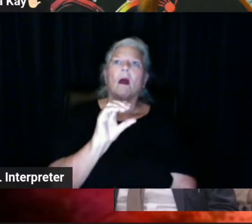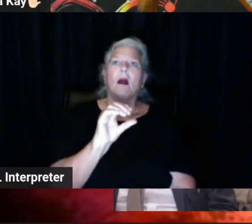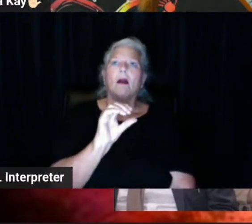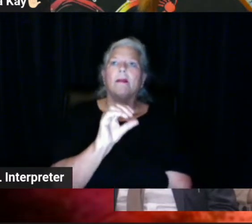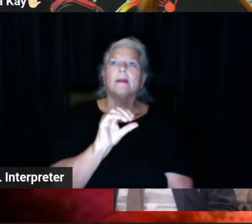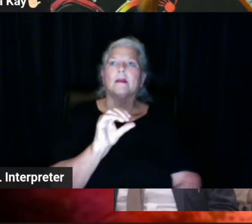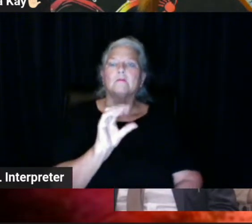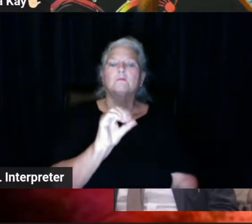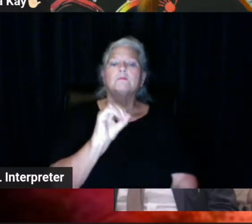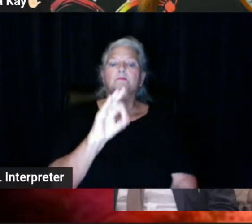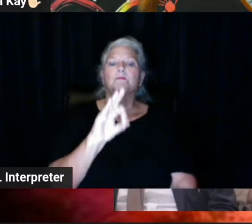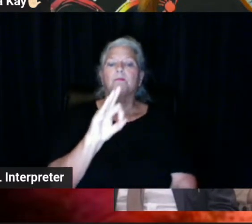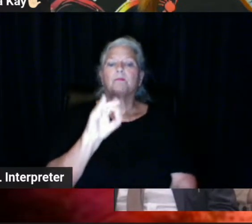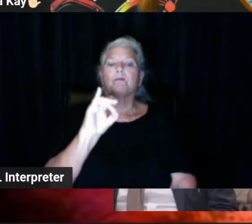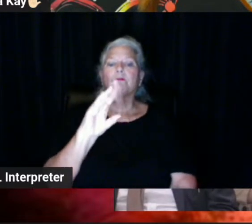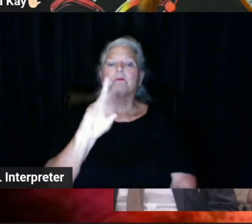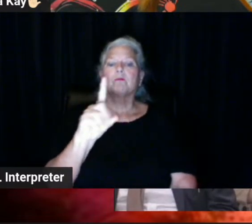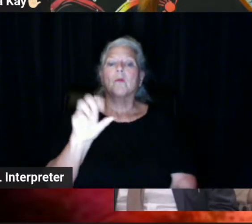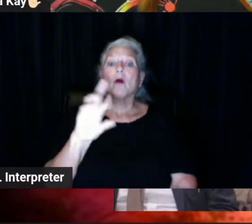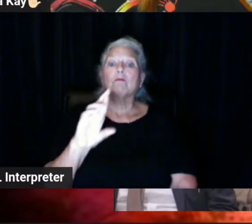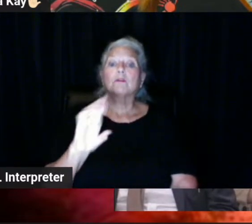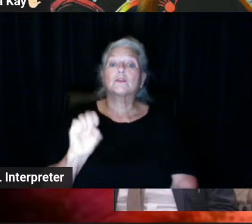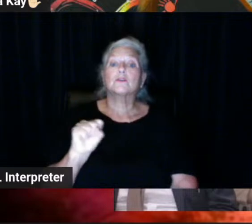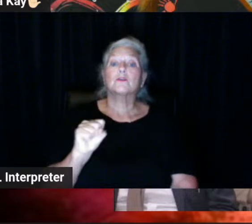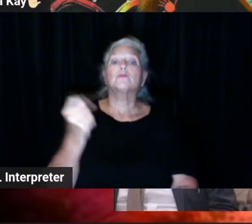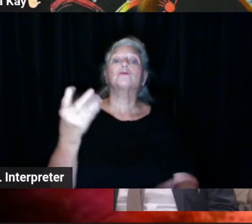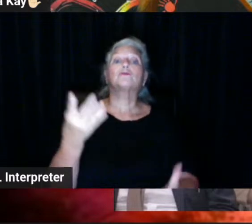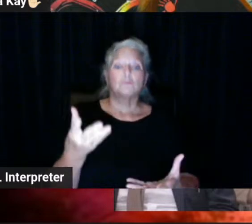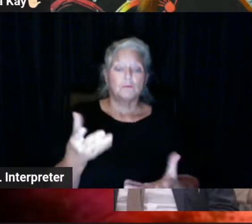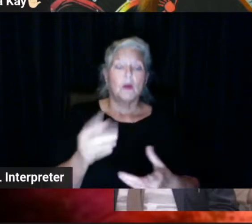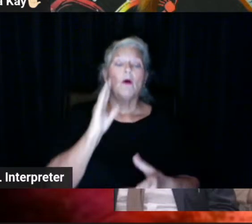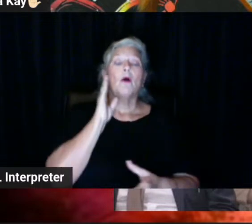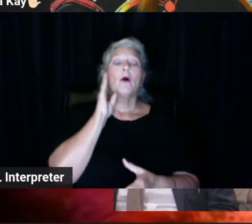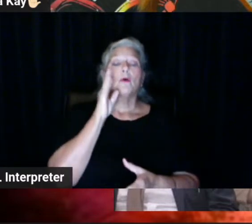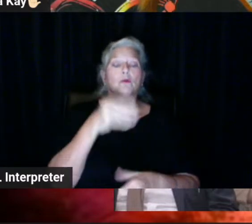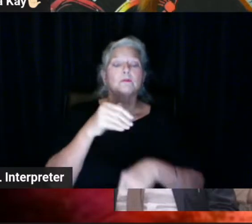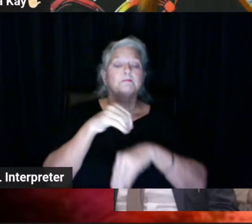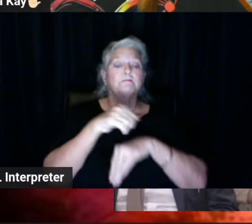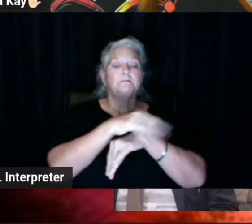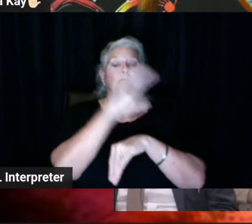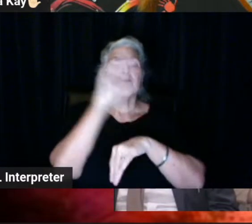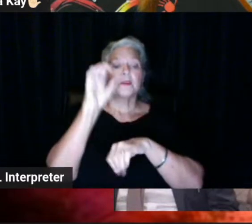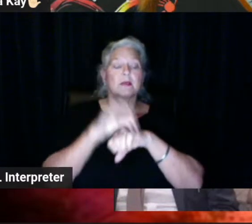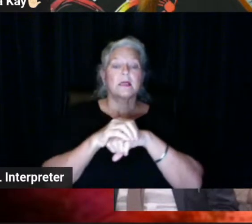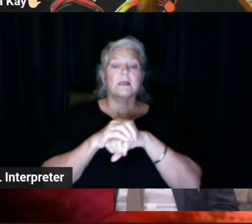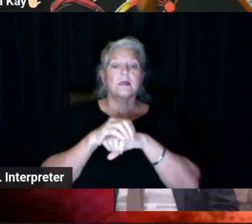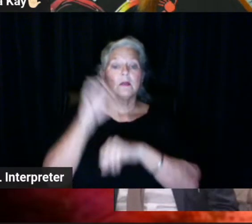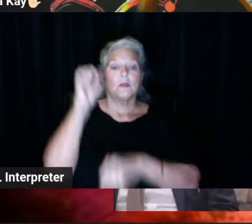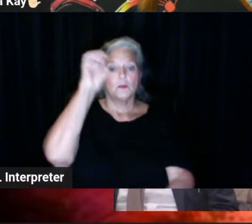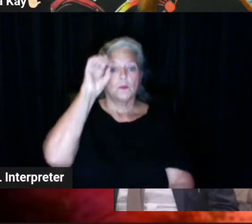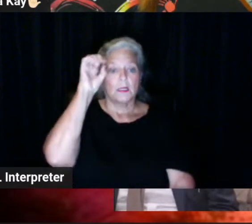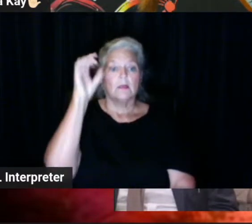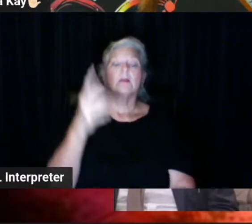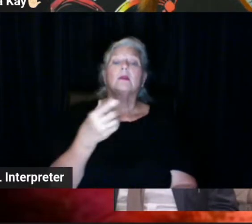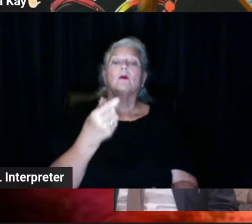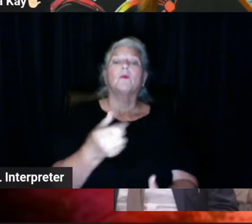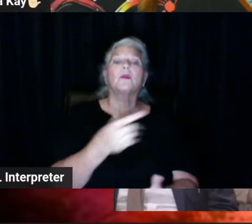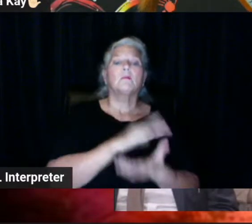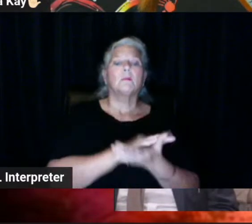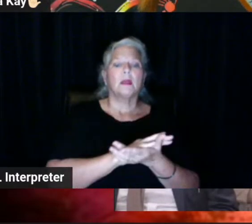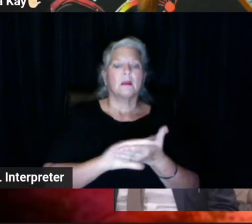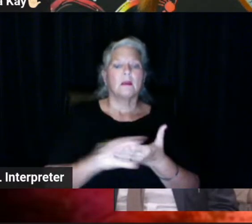their accounts of the events and led to even fewer convictions. Wouldn't it be nice to watch Proctor's hearings for